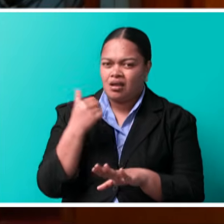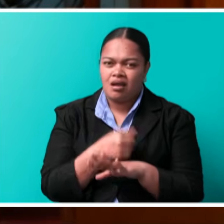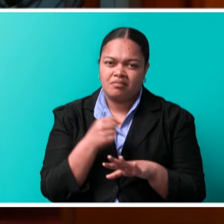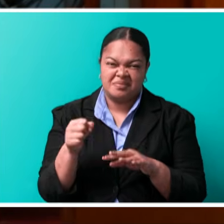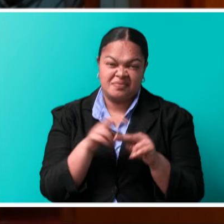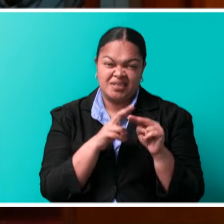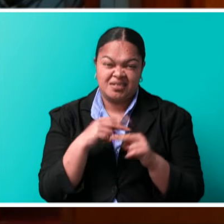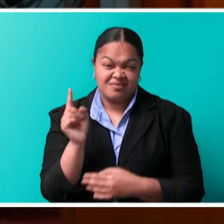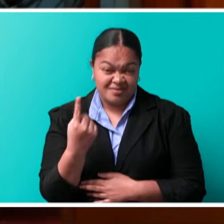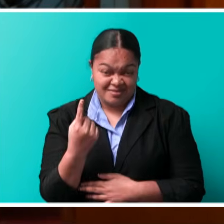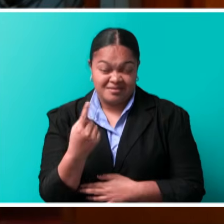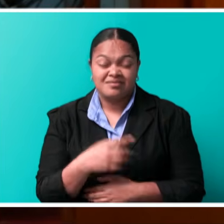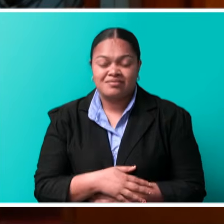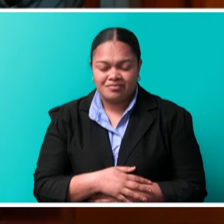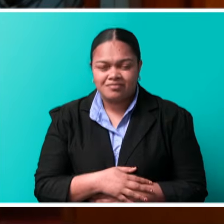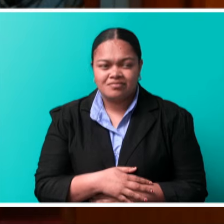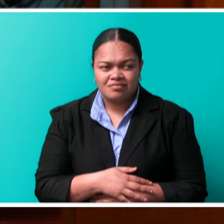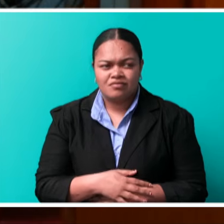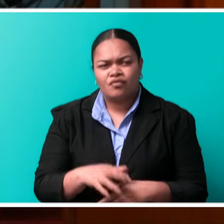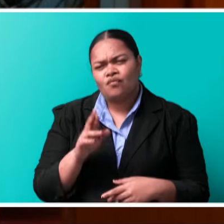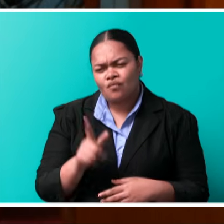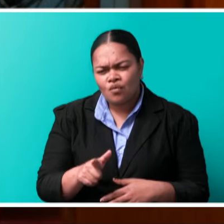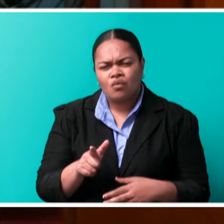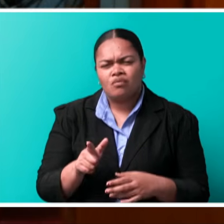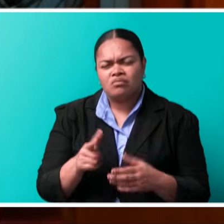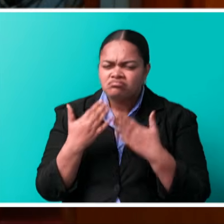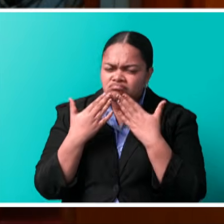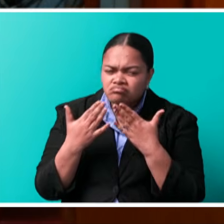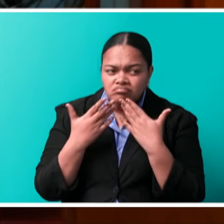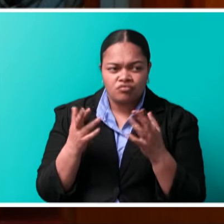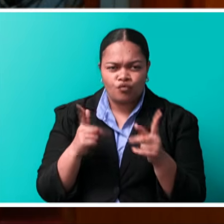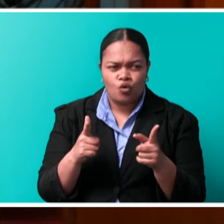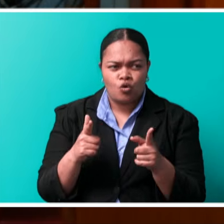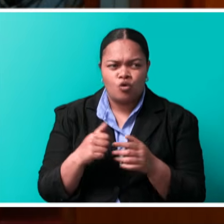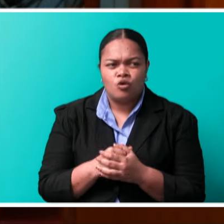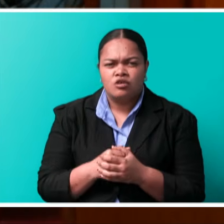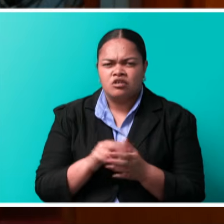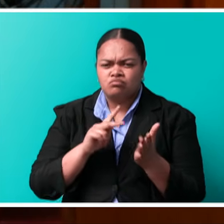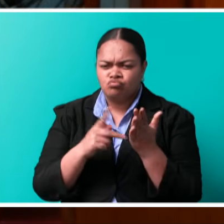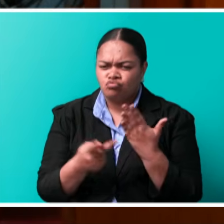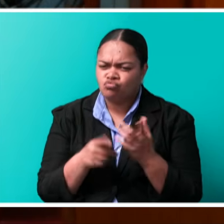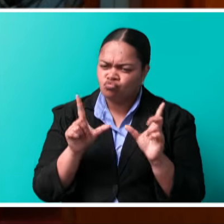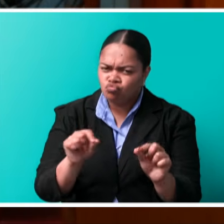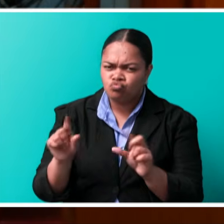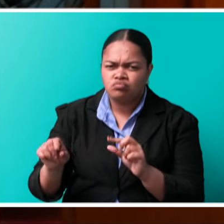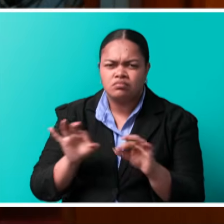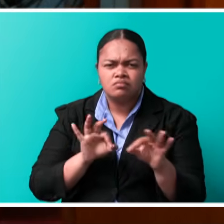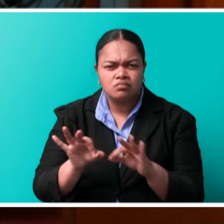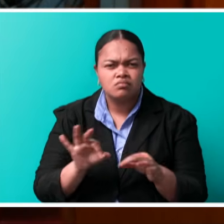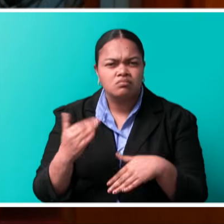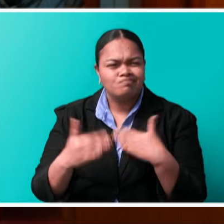for creating Fiji, for projecting Fiji as